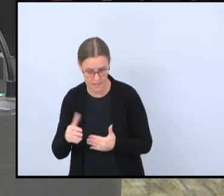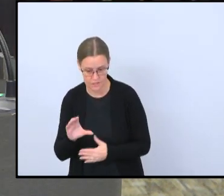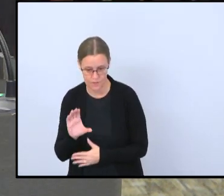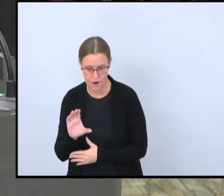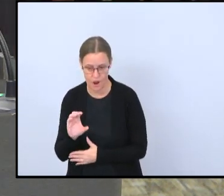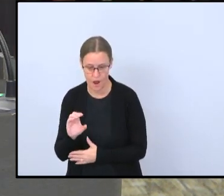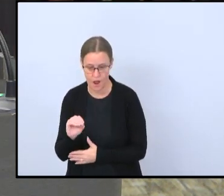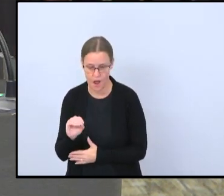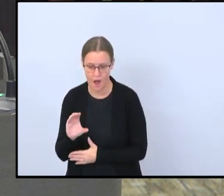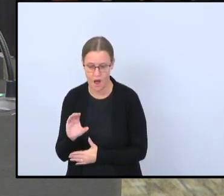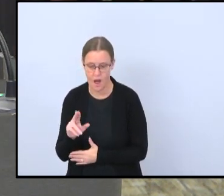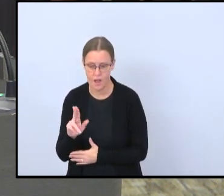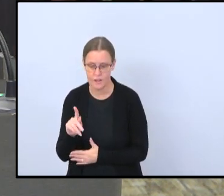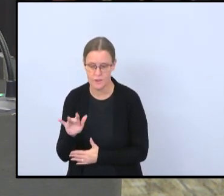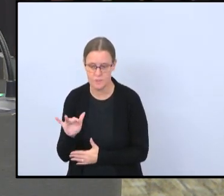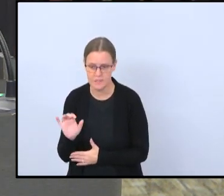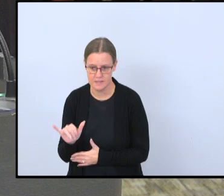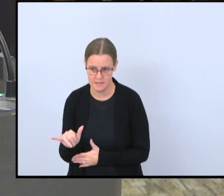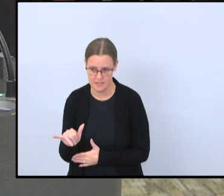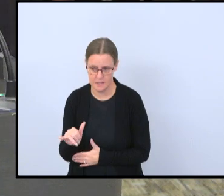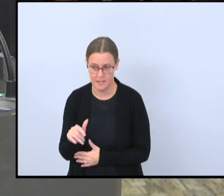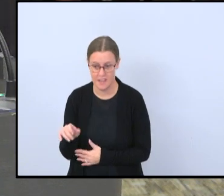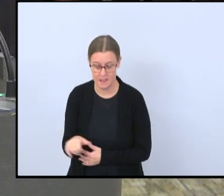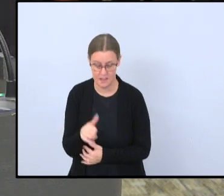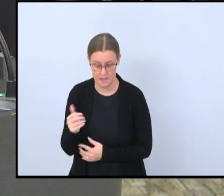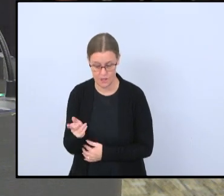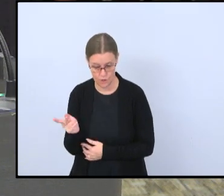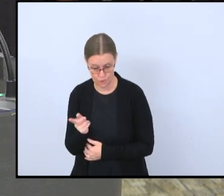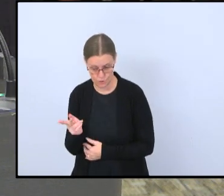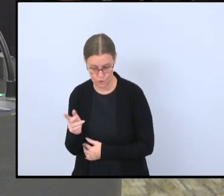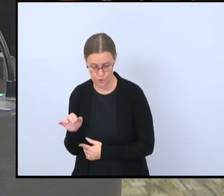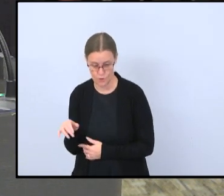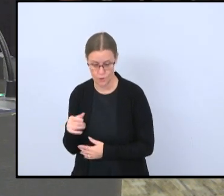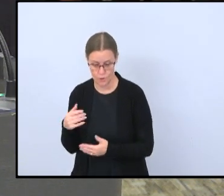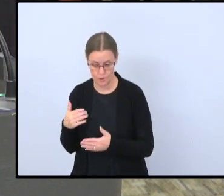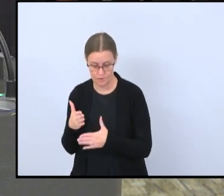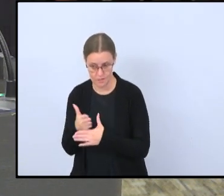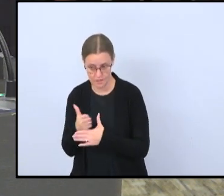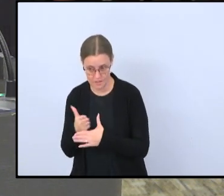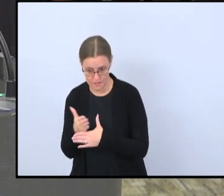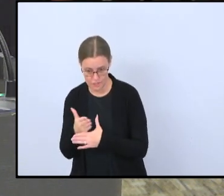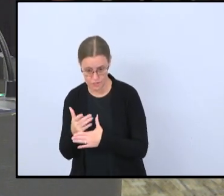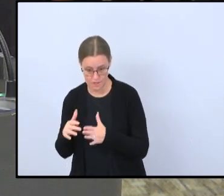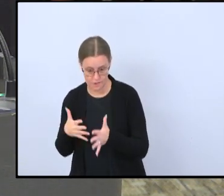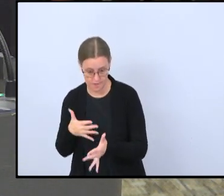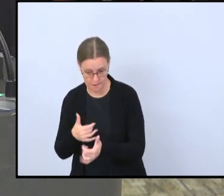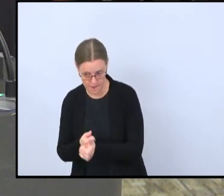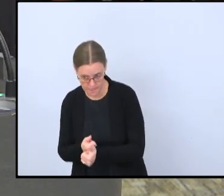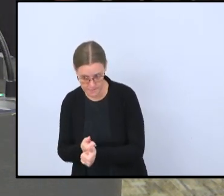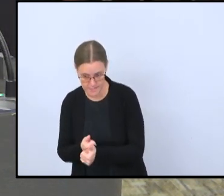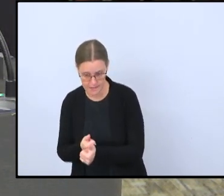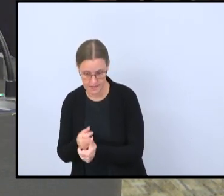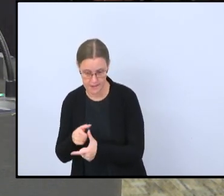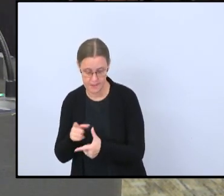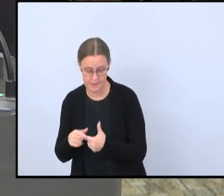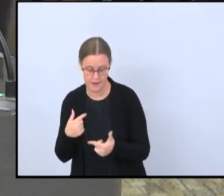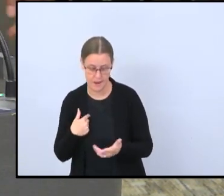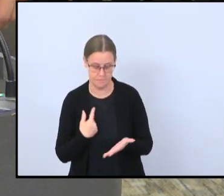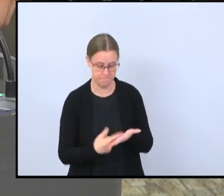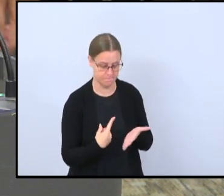And Jared Sturzinger and Andrew Faust are going to share the update, and then I'll give you a little bit more information on the occupancy process.